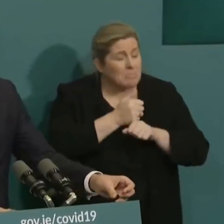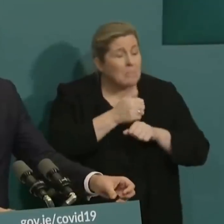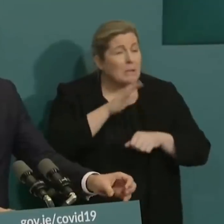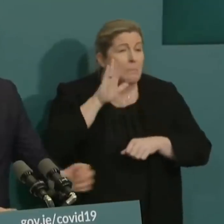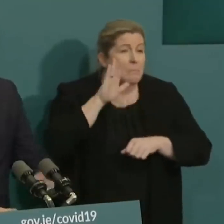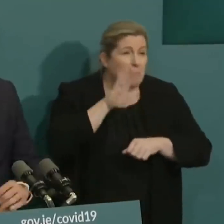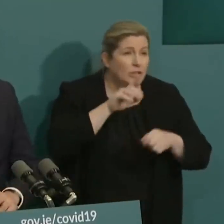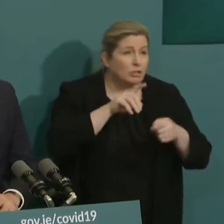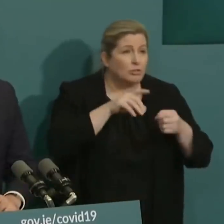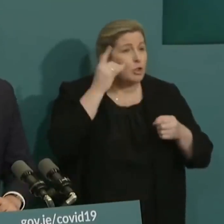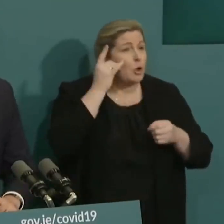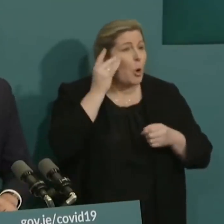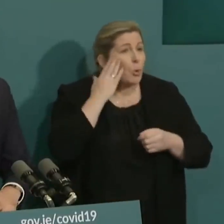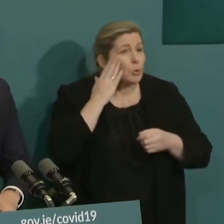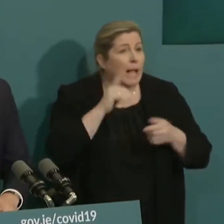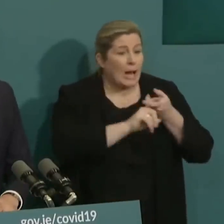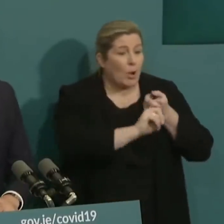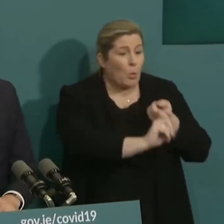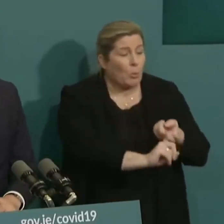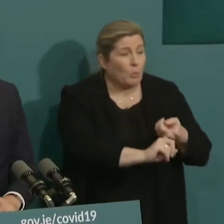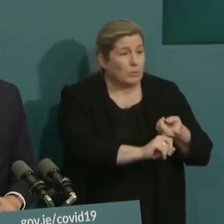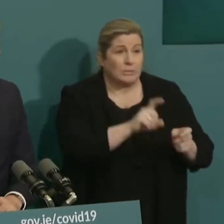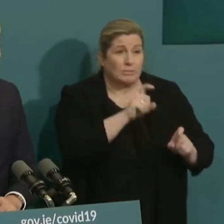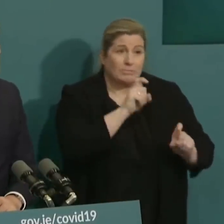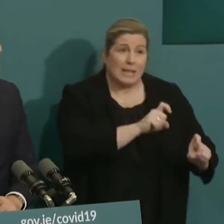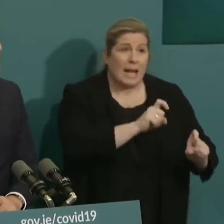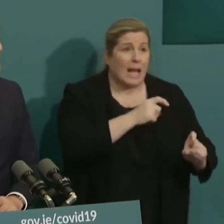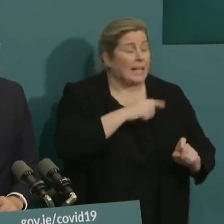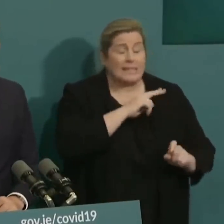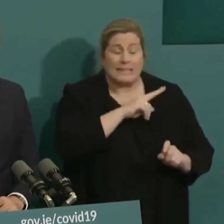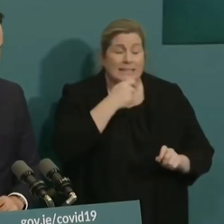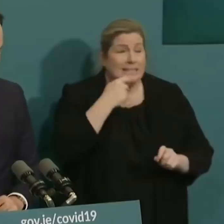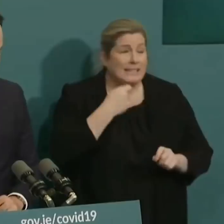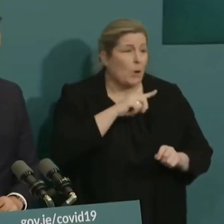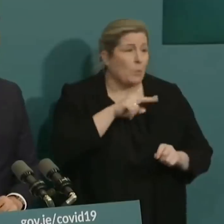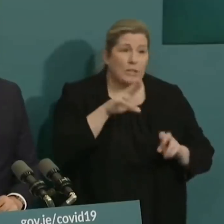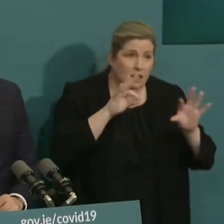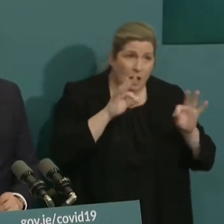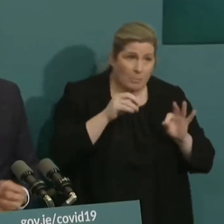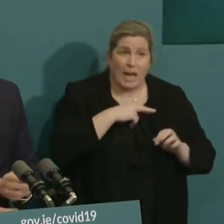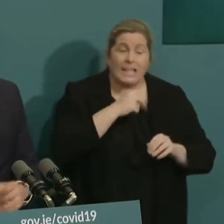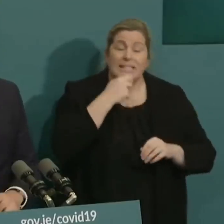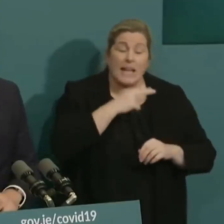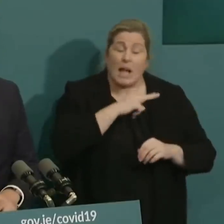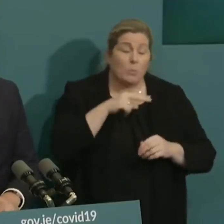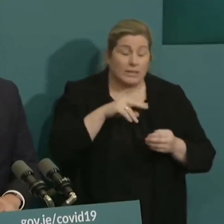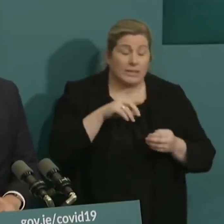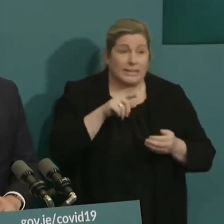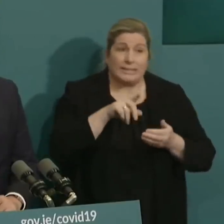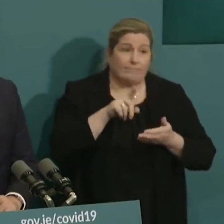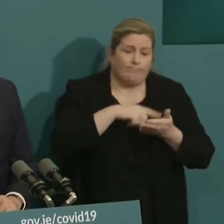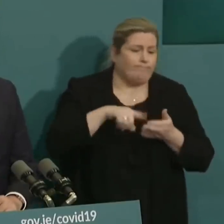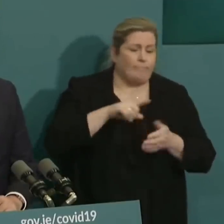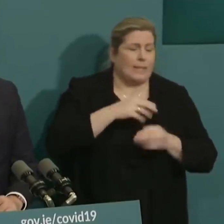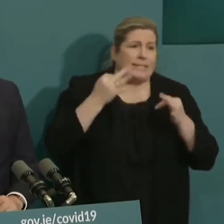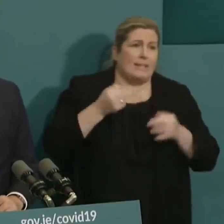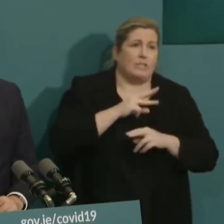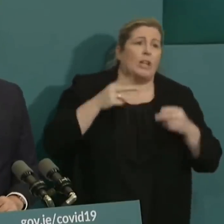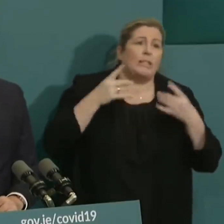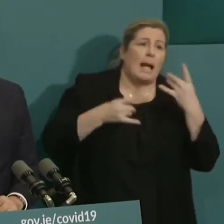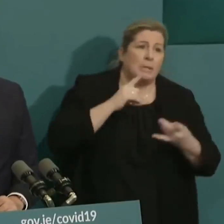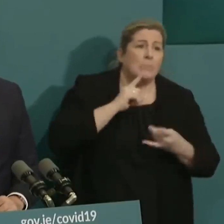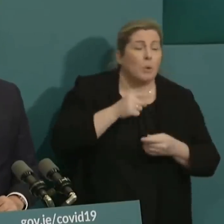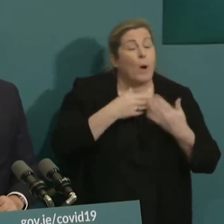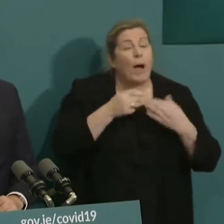all arrivals, I didn't say it wasn't an option. I said I wasn't ruling it out. So that's quite a different thing. But I did point out some of the realities of